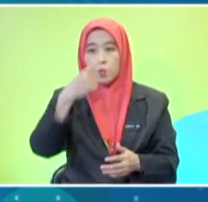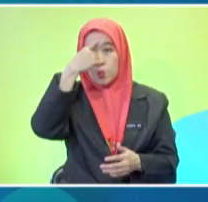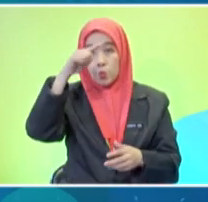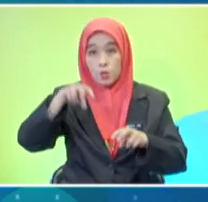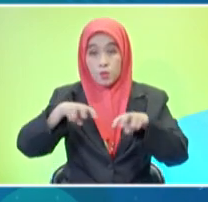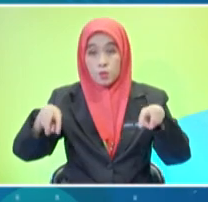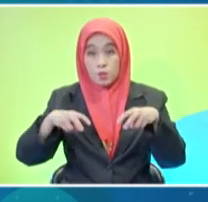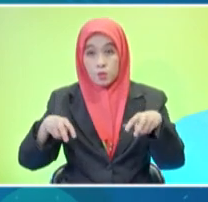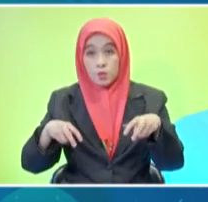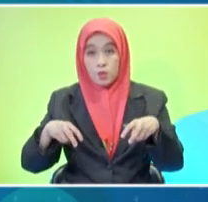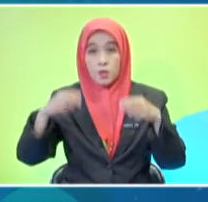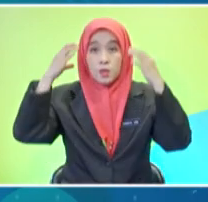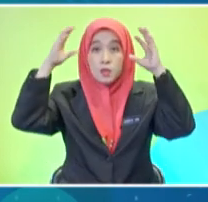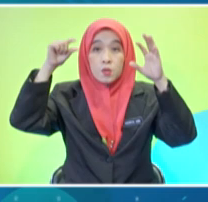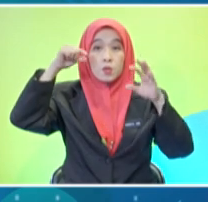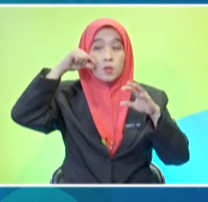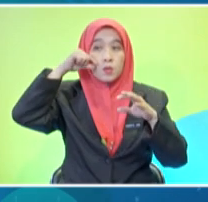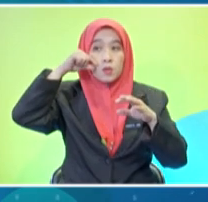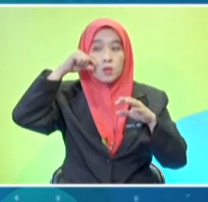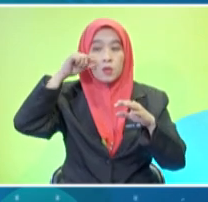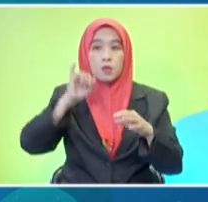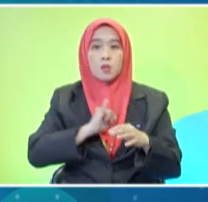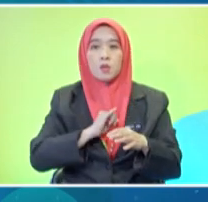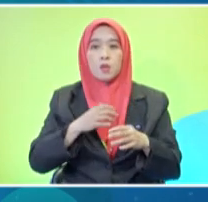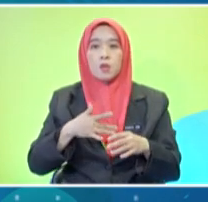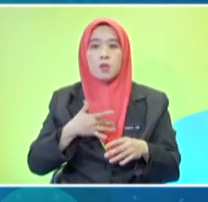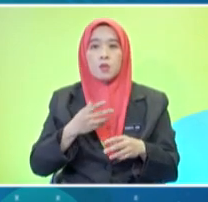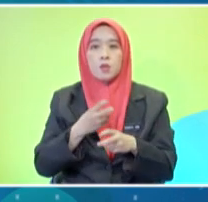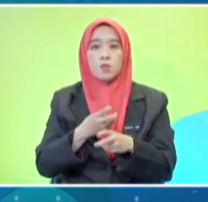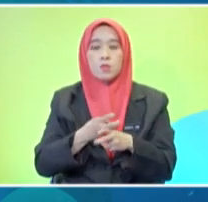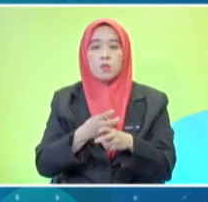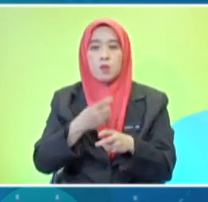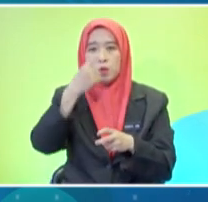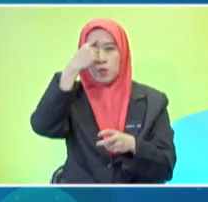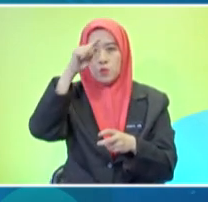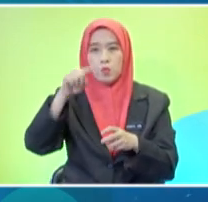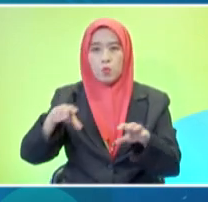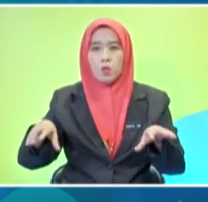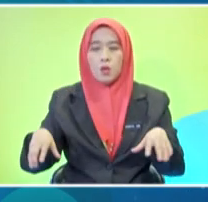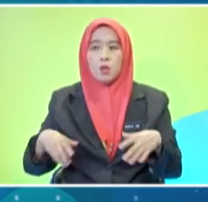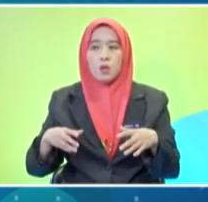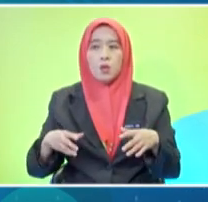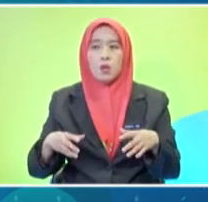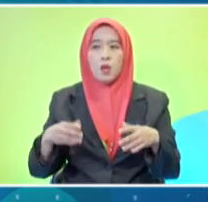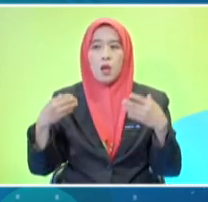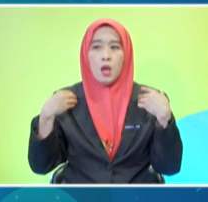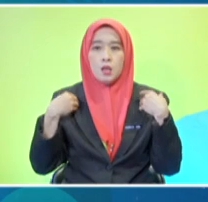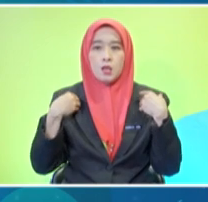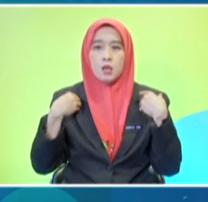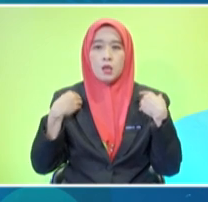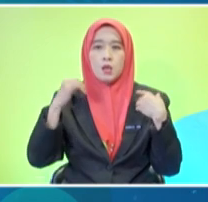Mr. Q, I find it hard to conduct this experiment because some seed grow and some do not grow.